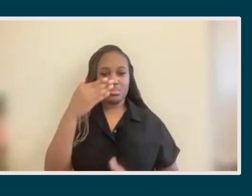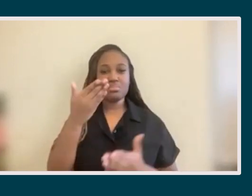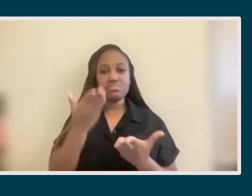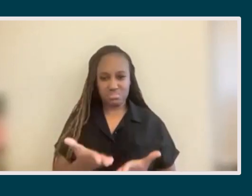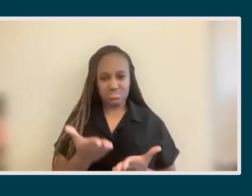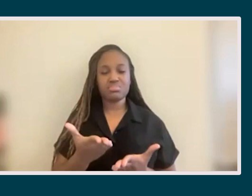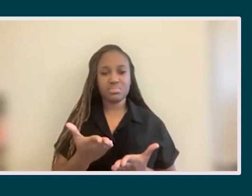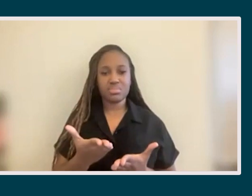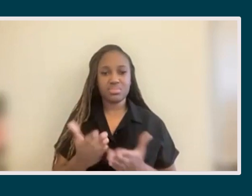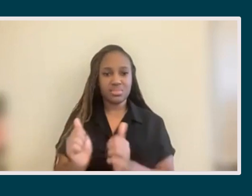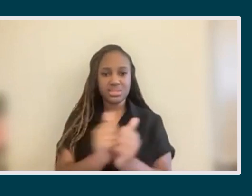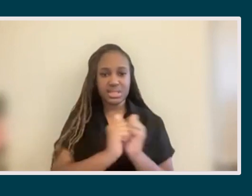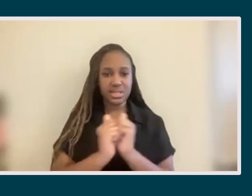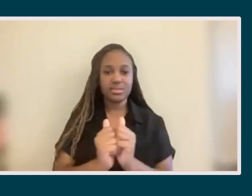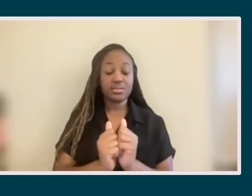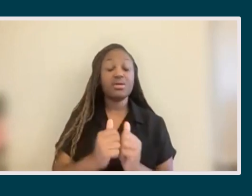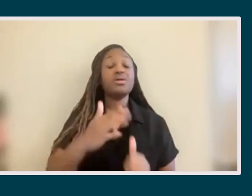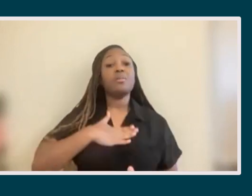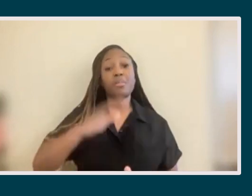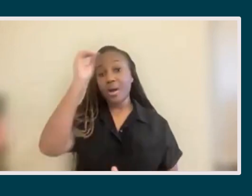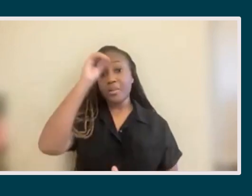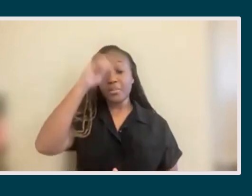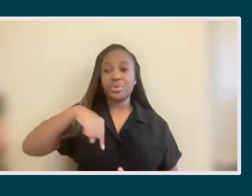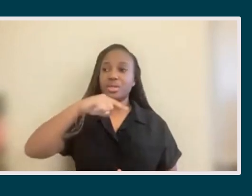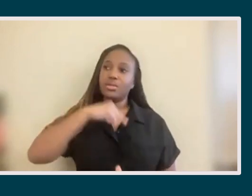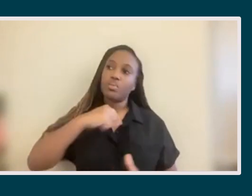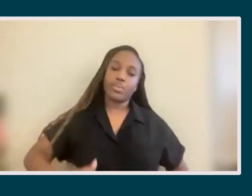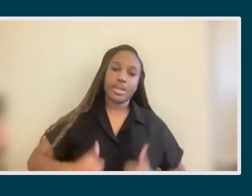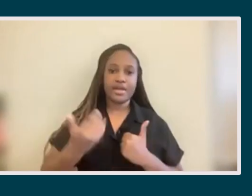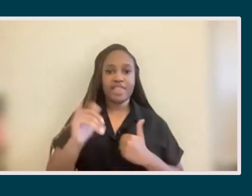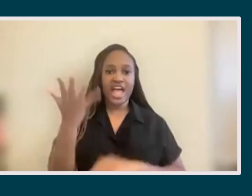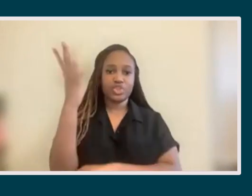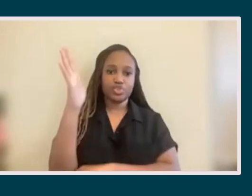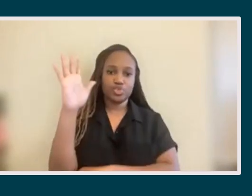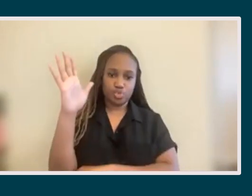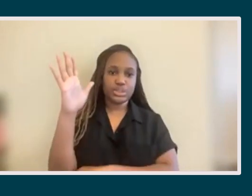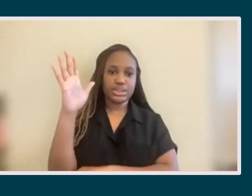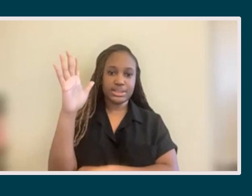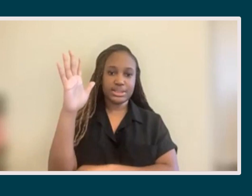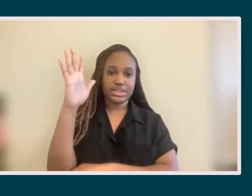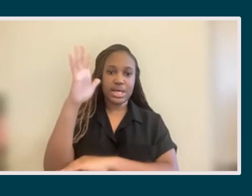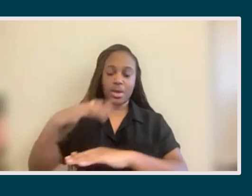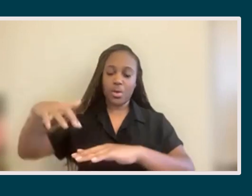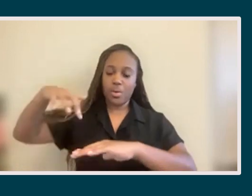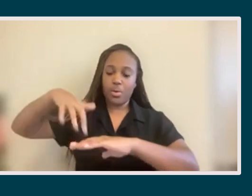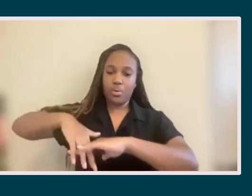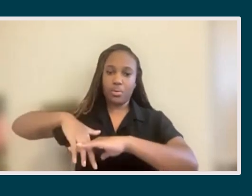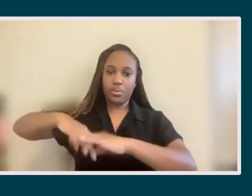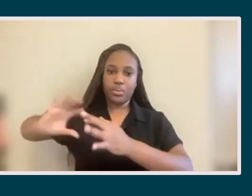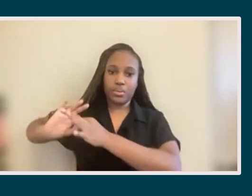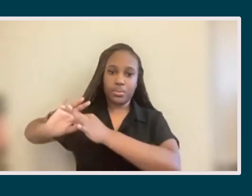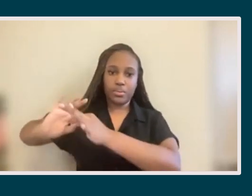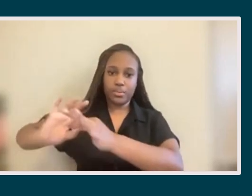We, in my opinion, exist more like trees in that we are deeply connected. We are